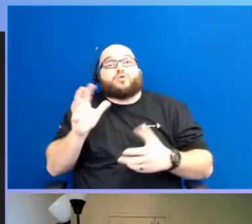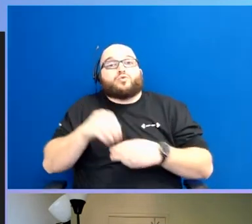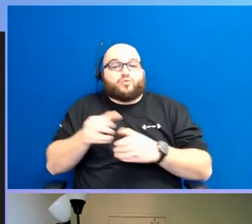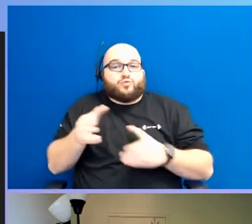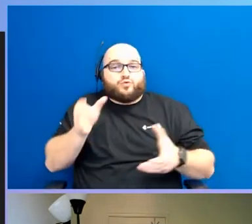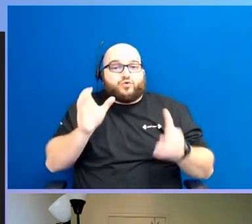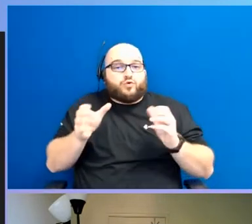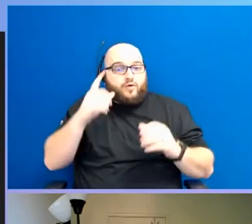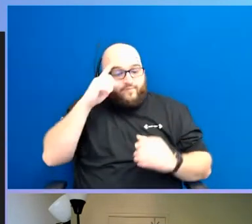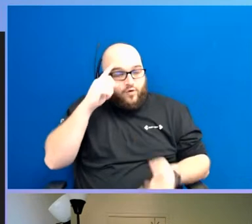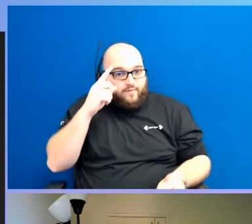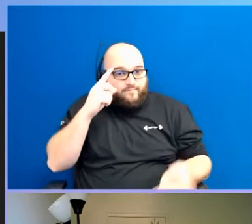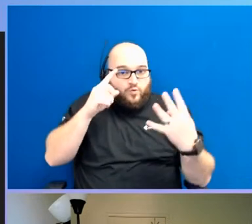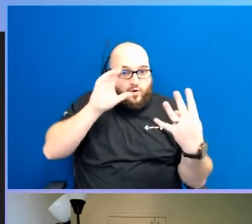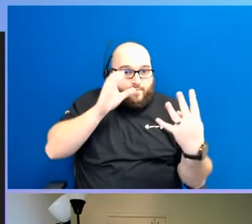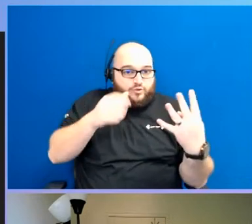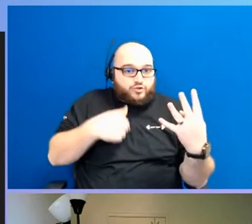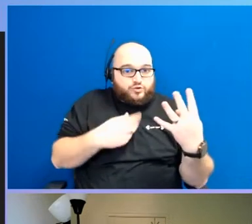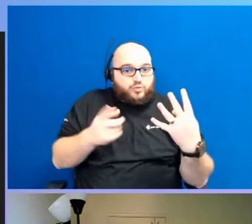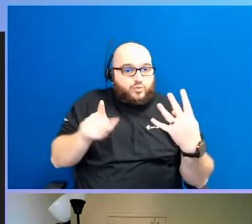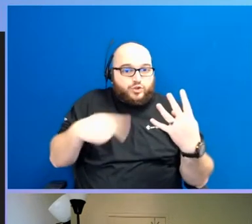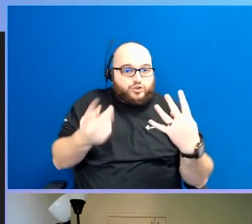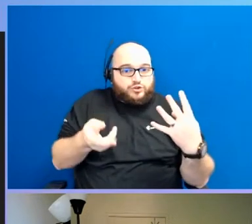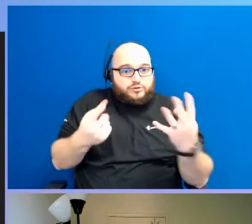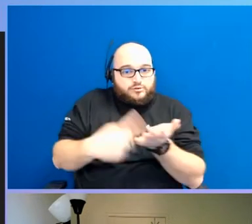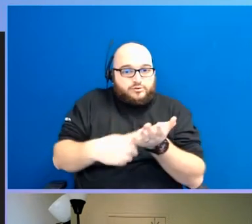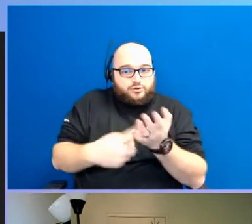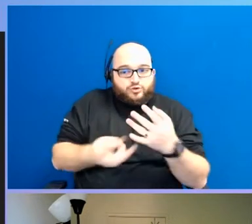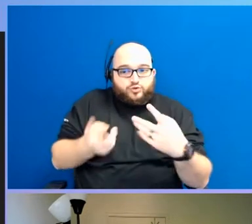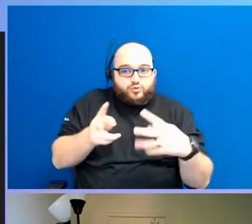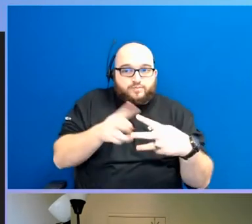of 4 images generated from the prompt.